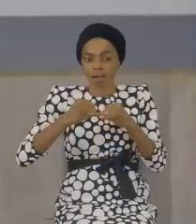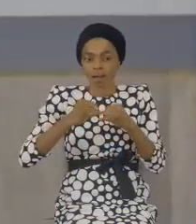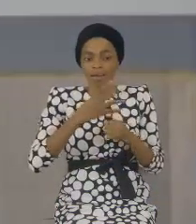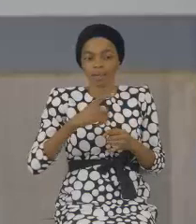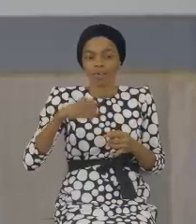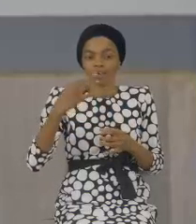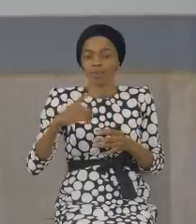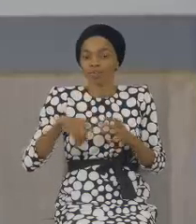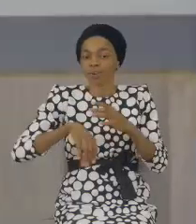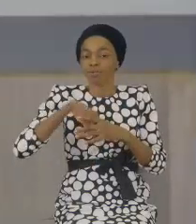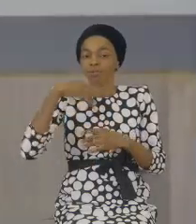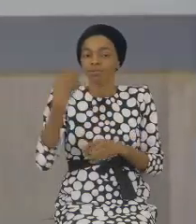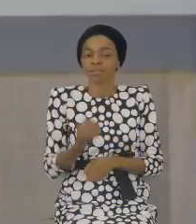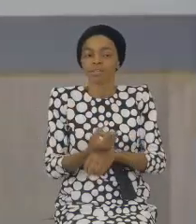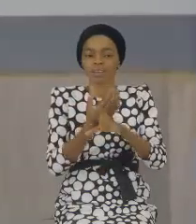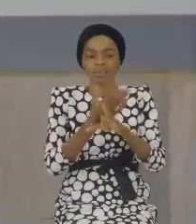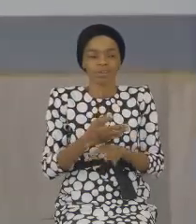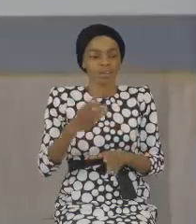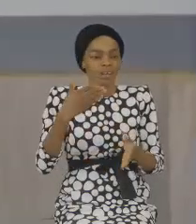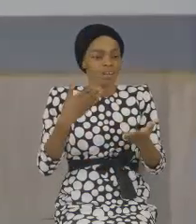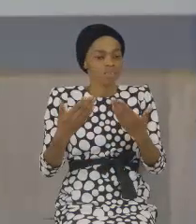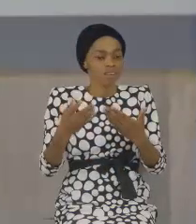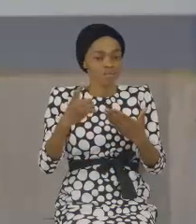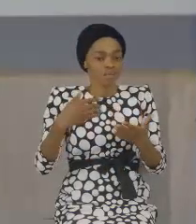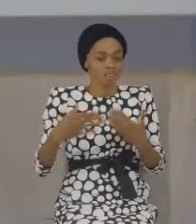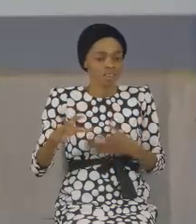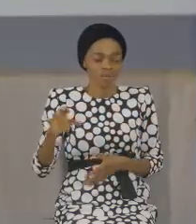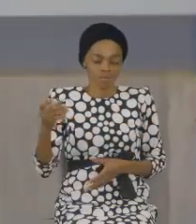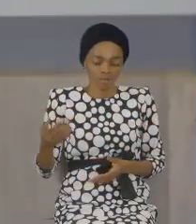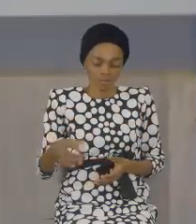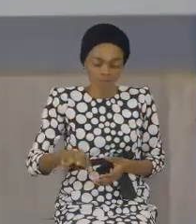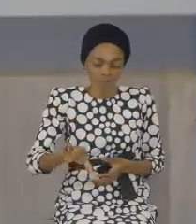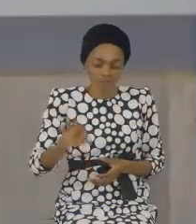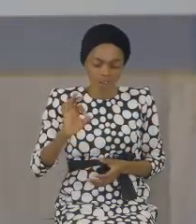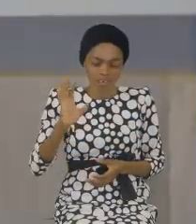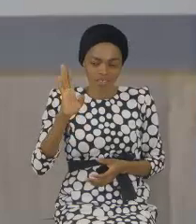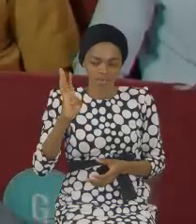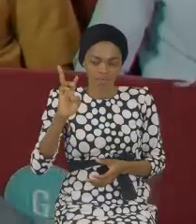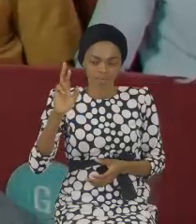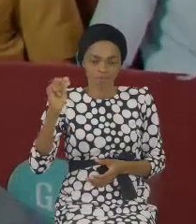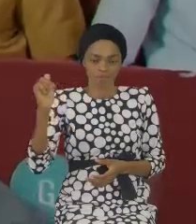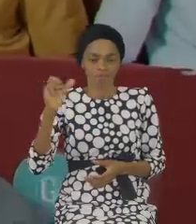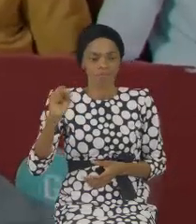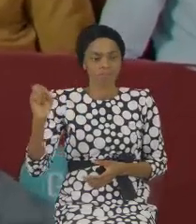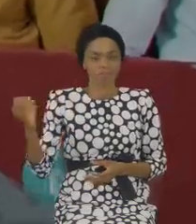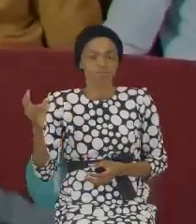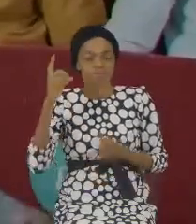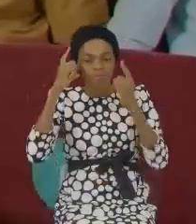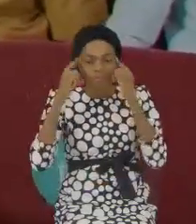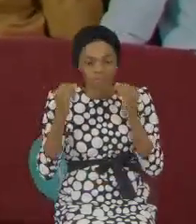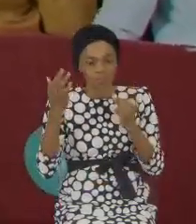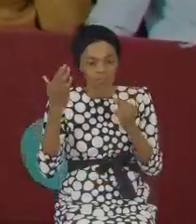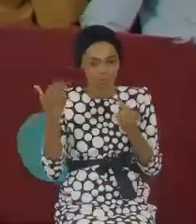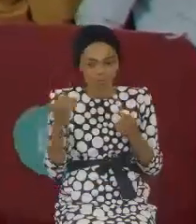and out of whose hills thou mayest dig brass." Moses presented a